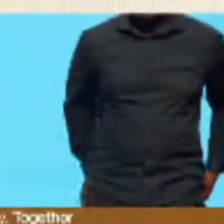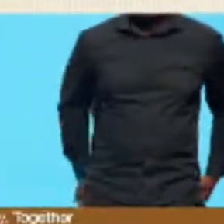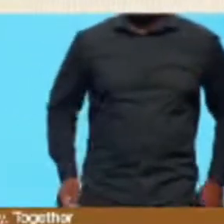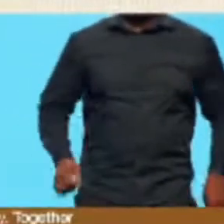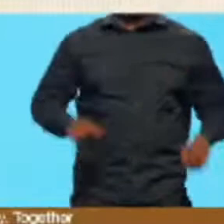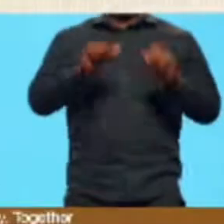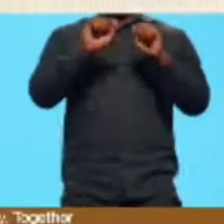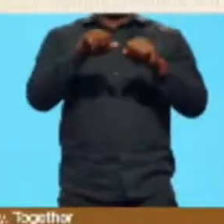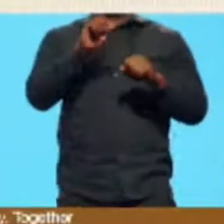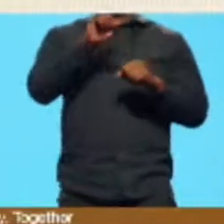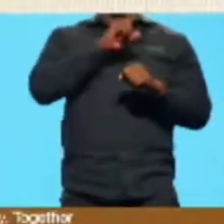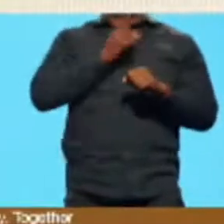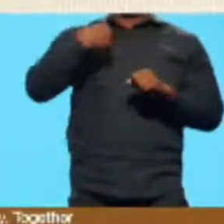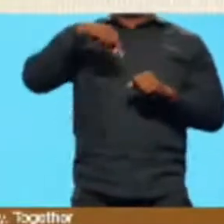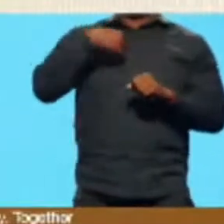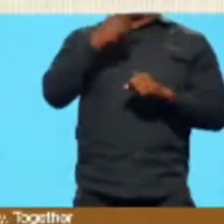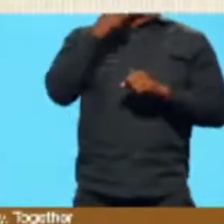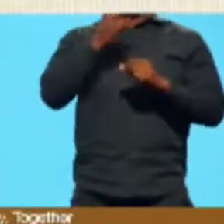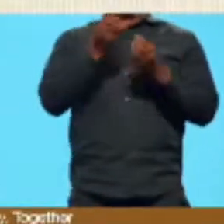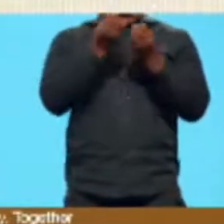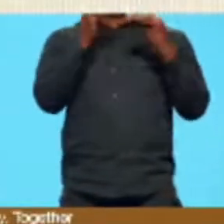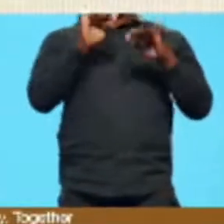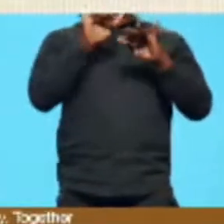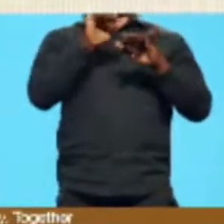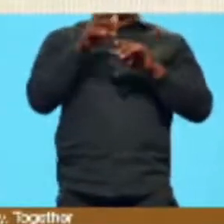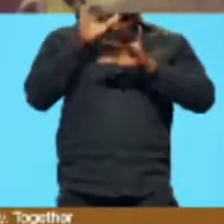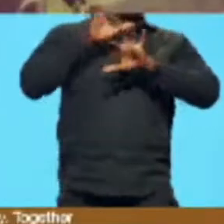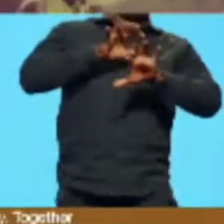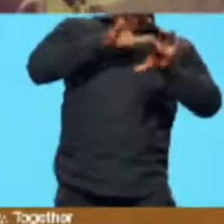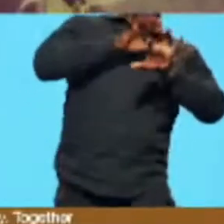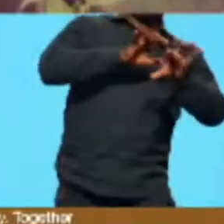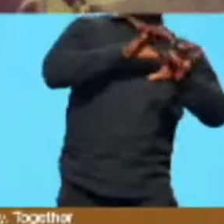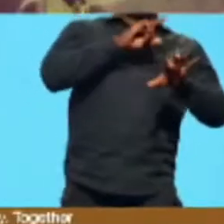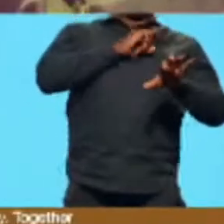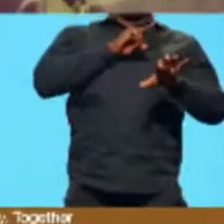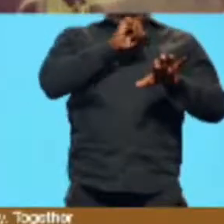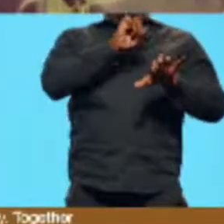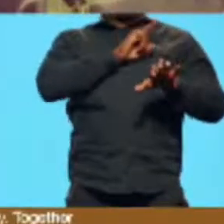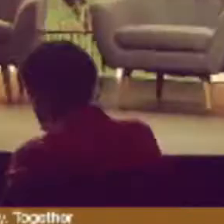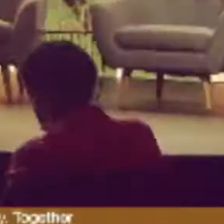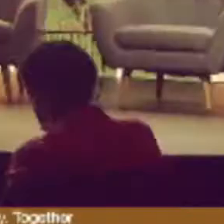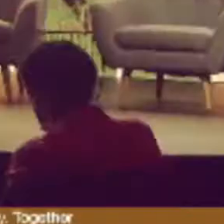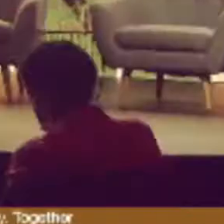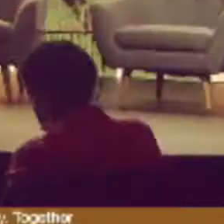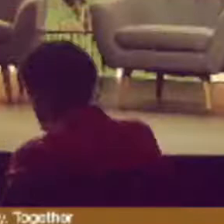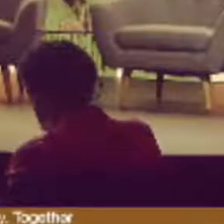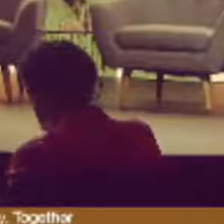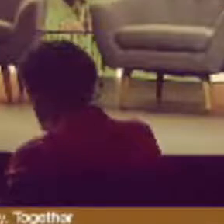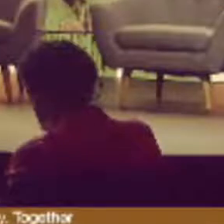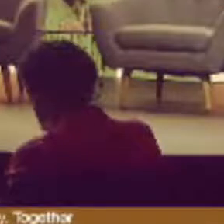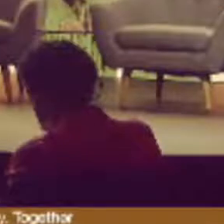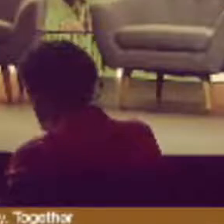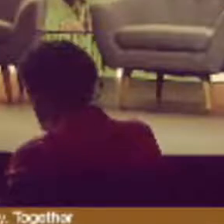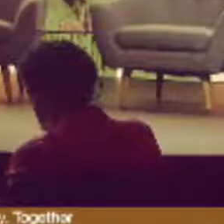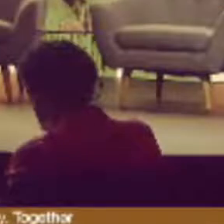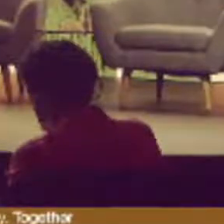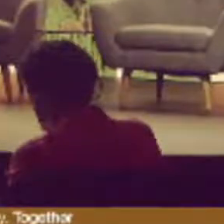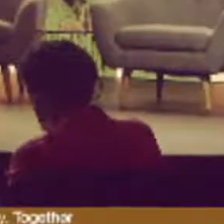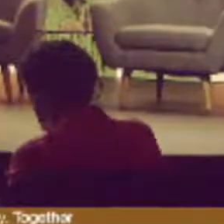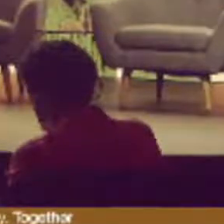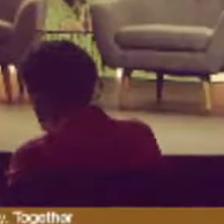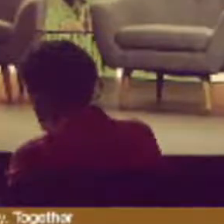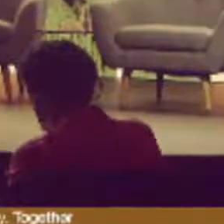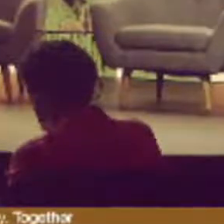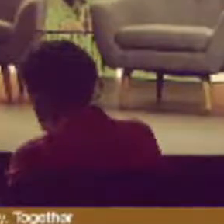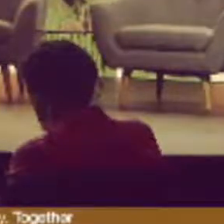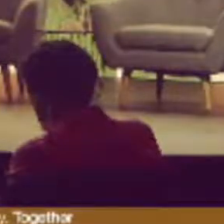challenge is. In terms of integrating our programs, we are not yet there. Our